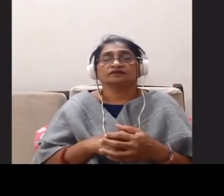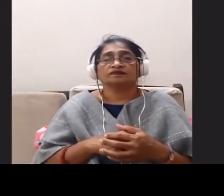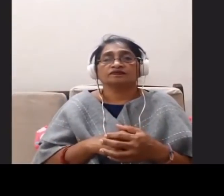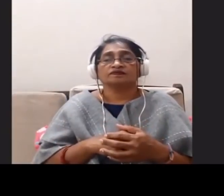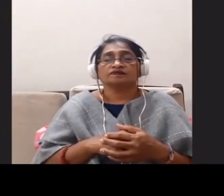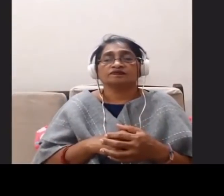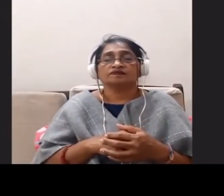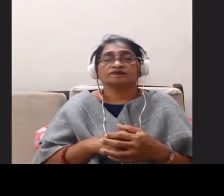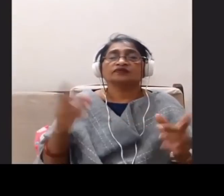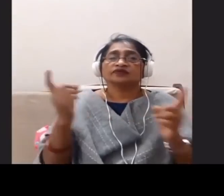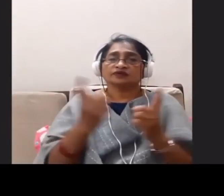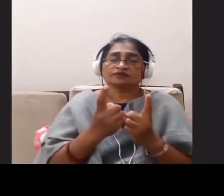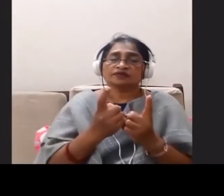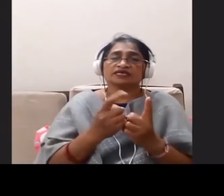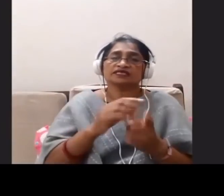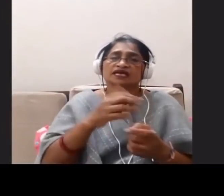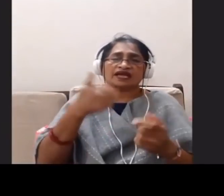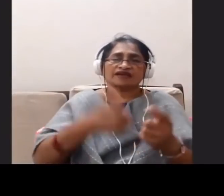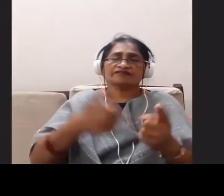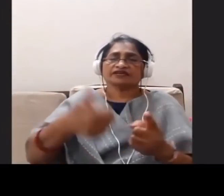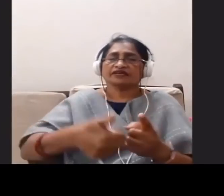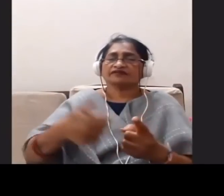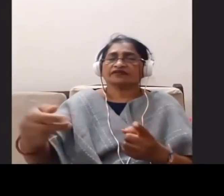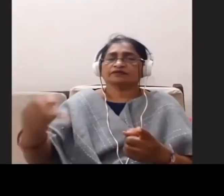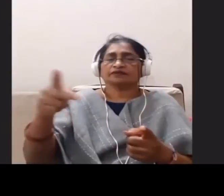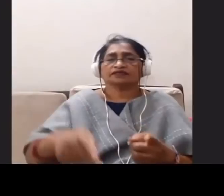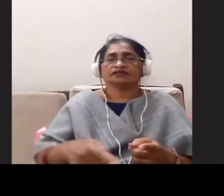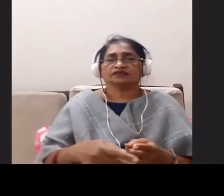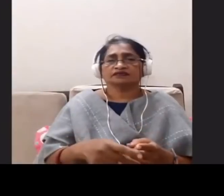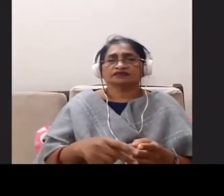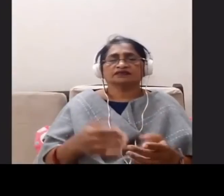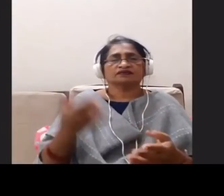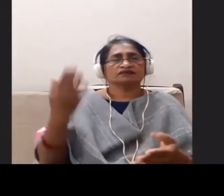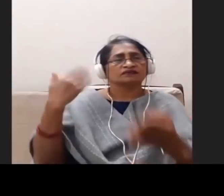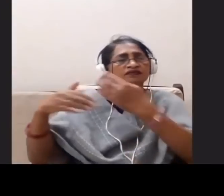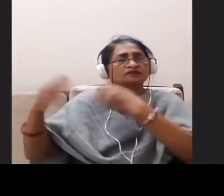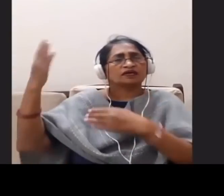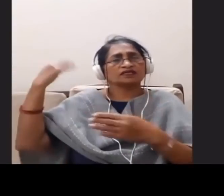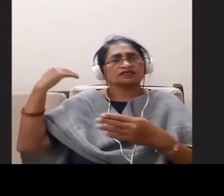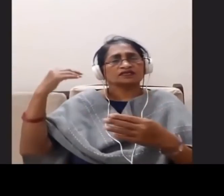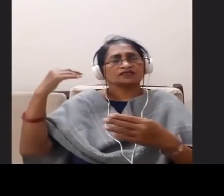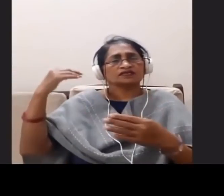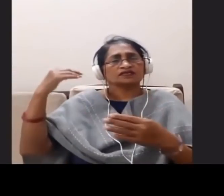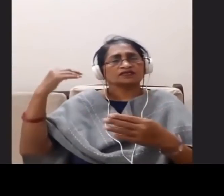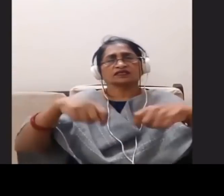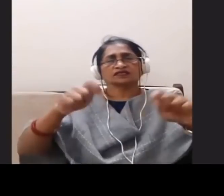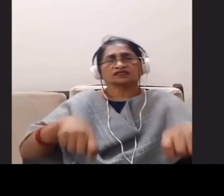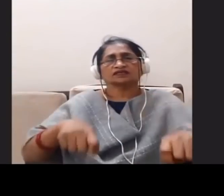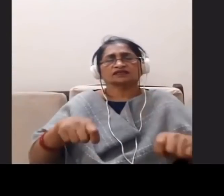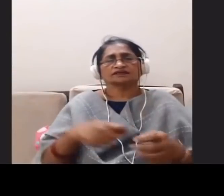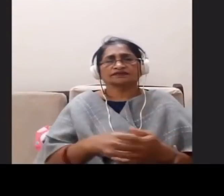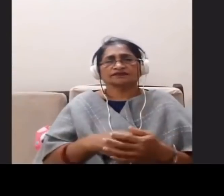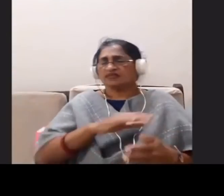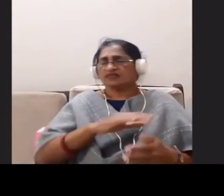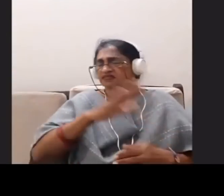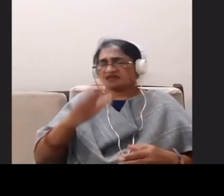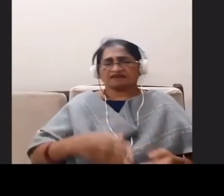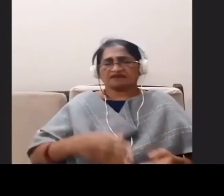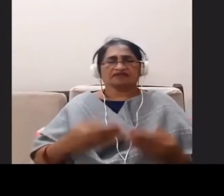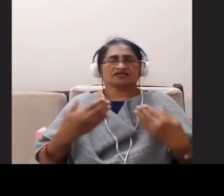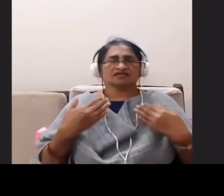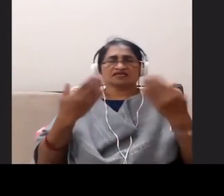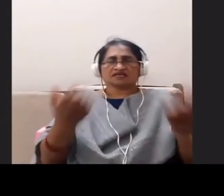we need everybody in this pursuit. For in the pursuit of justice, never ever give up, for there is no substitute